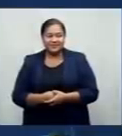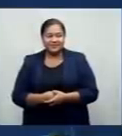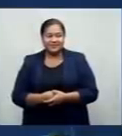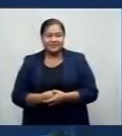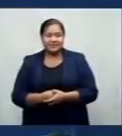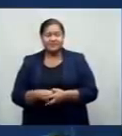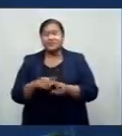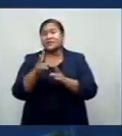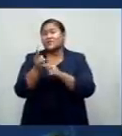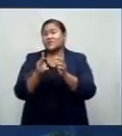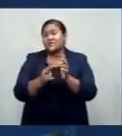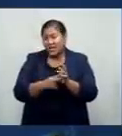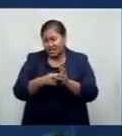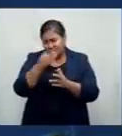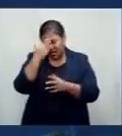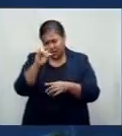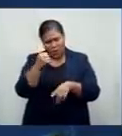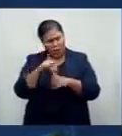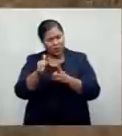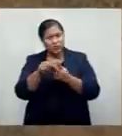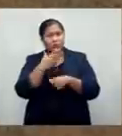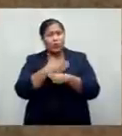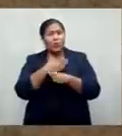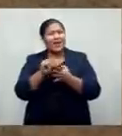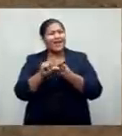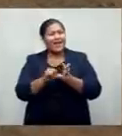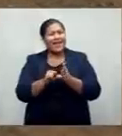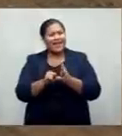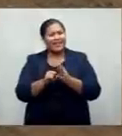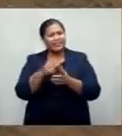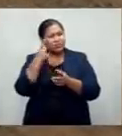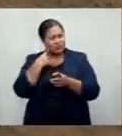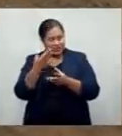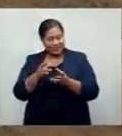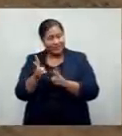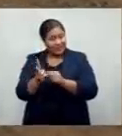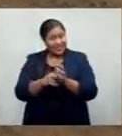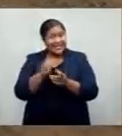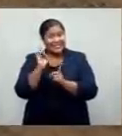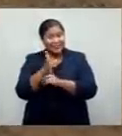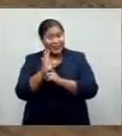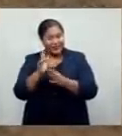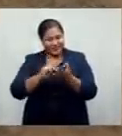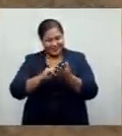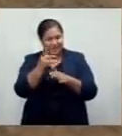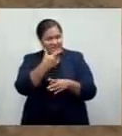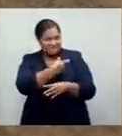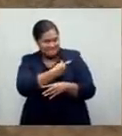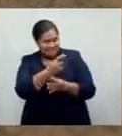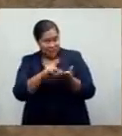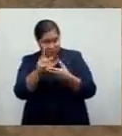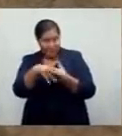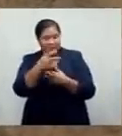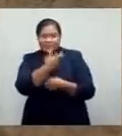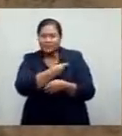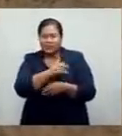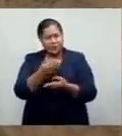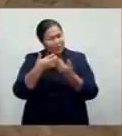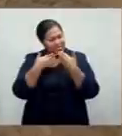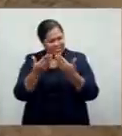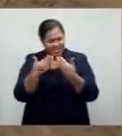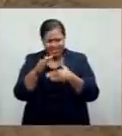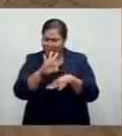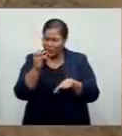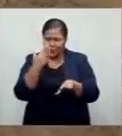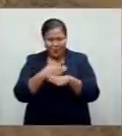The village heads are also working hard in keeping villagers informed, especially with the vaccination program, and I salute them for their dedication